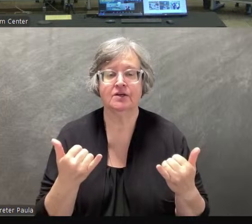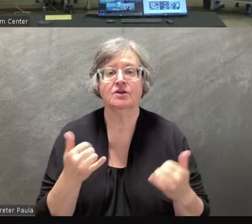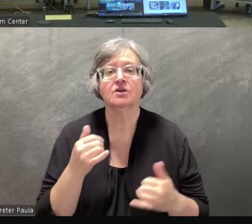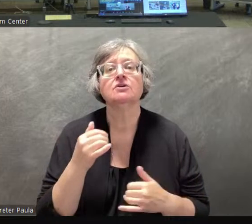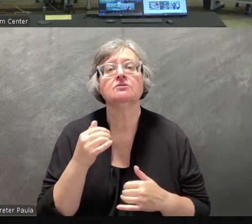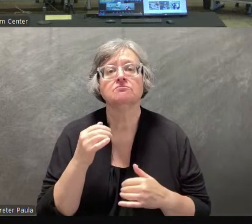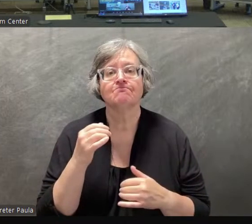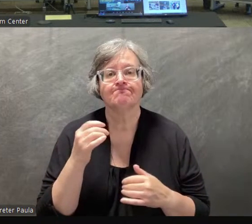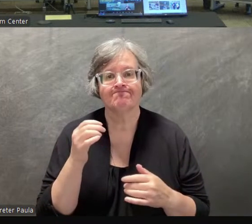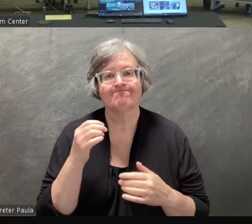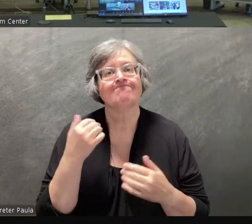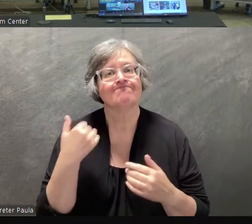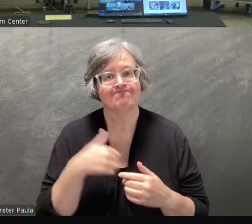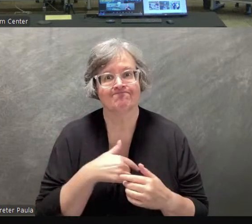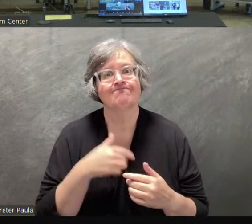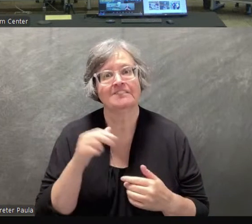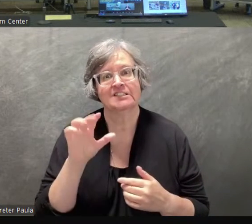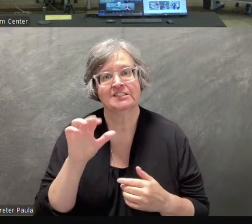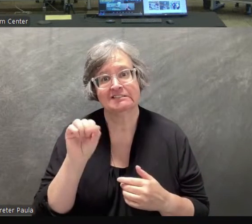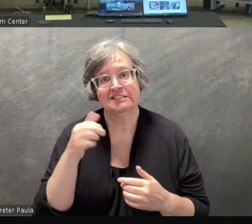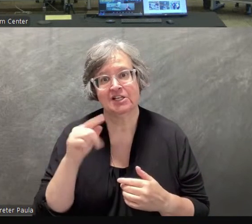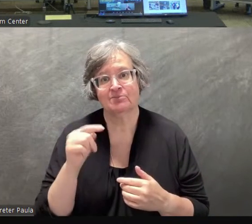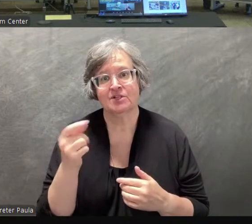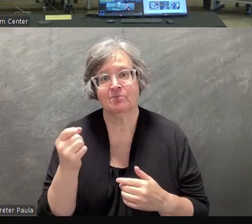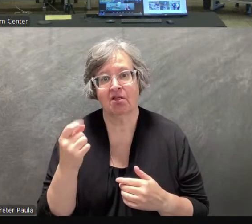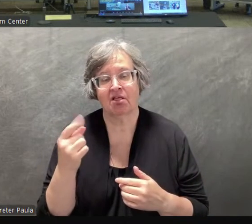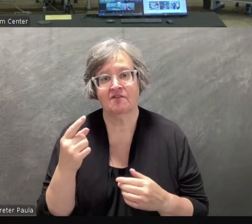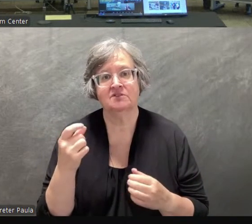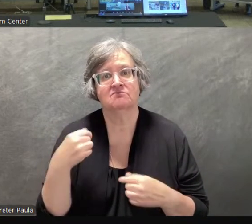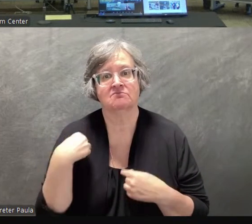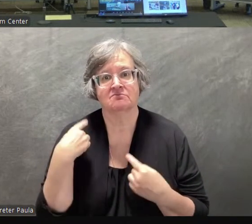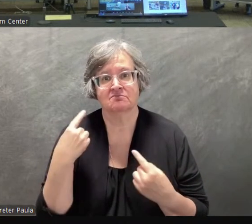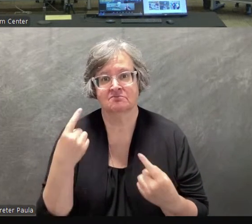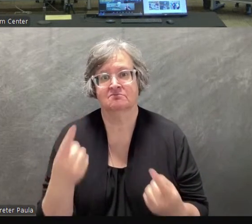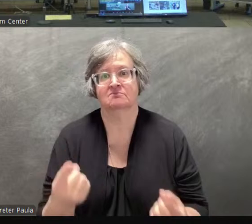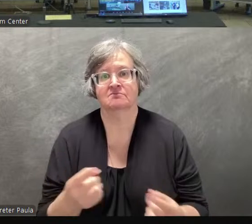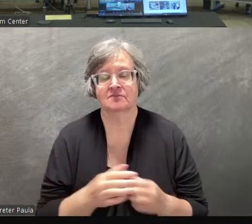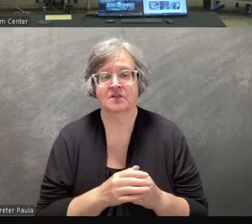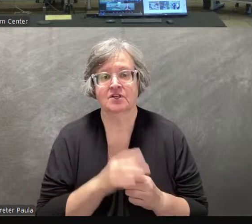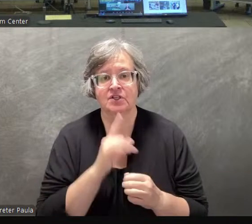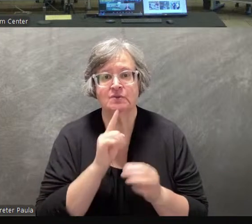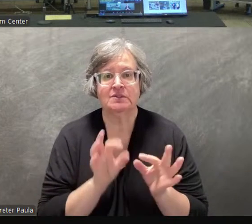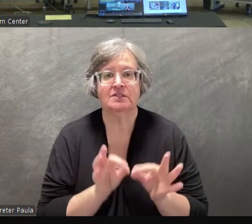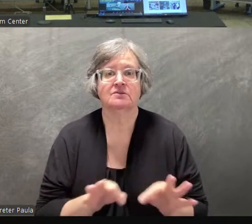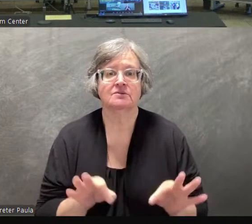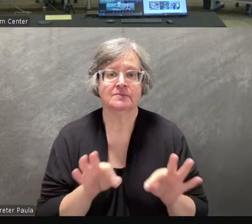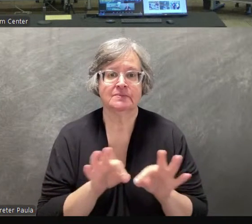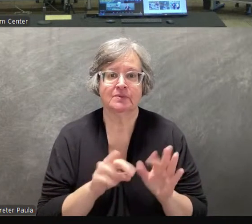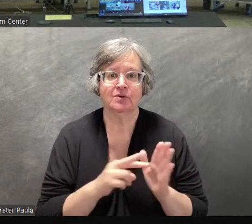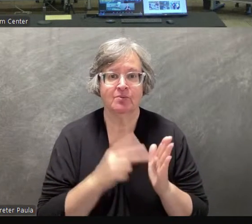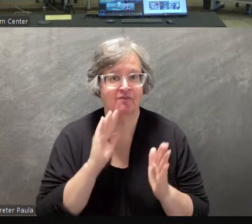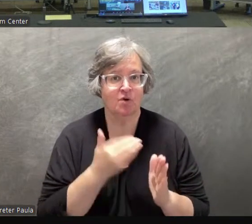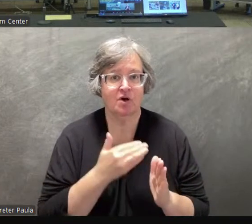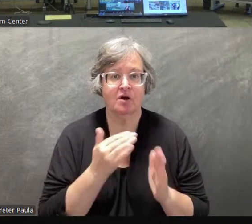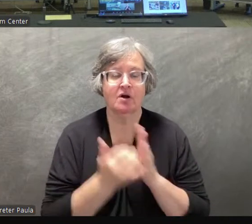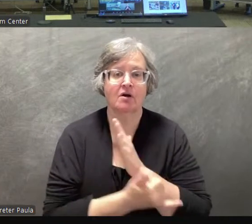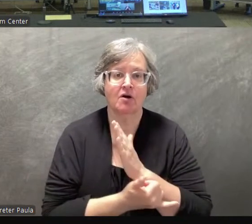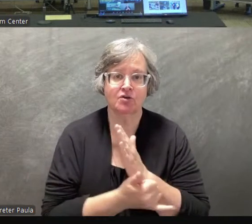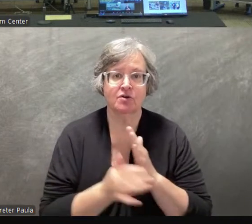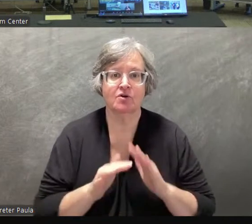11th. Yes. Today holds deep meaning, not only for our nation, for people across the